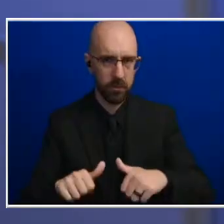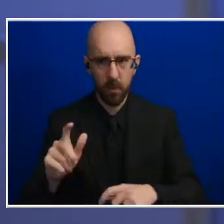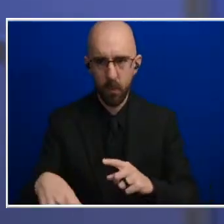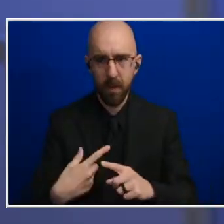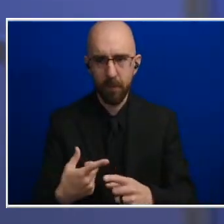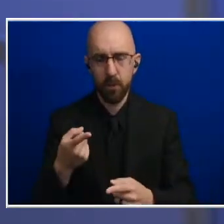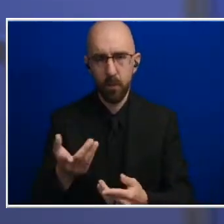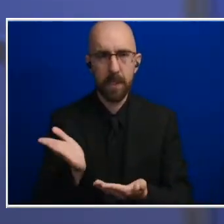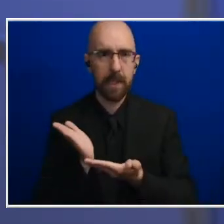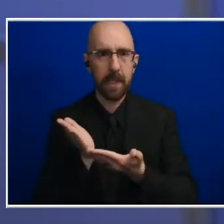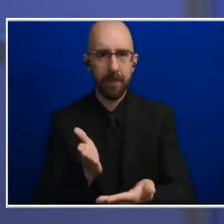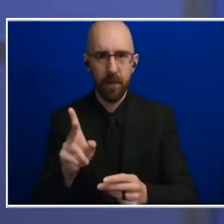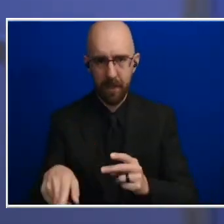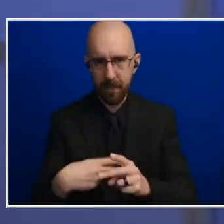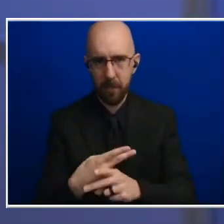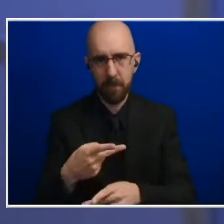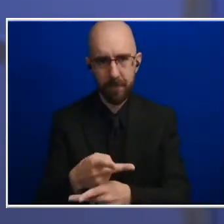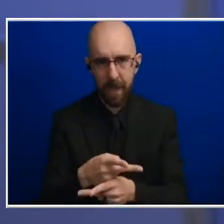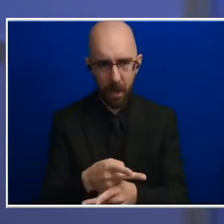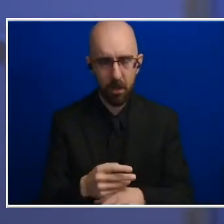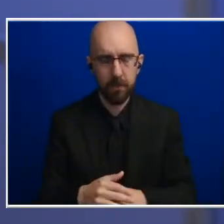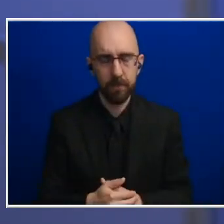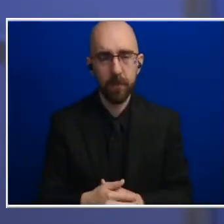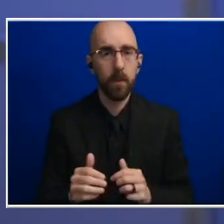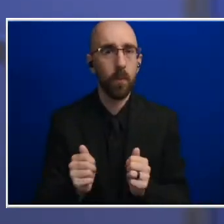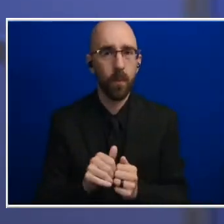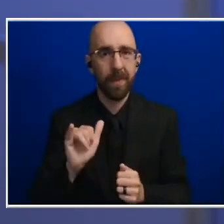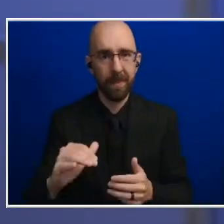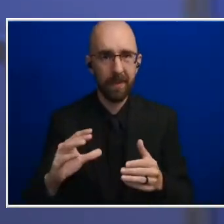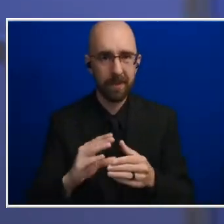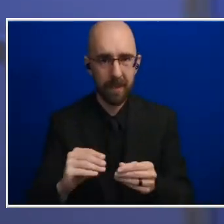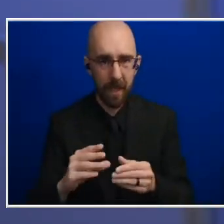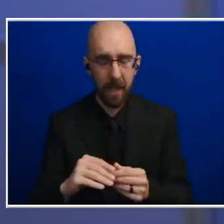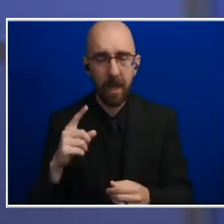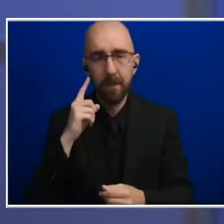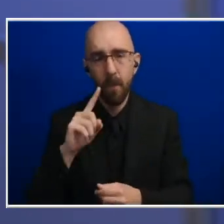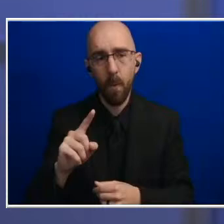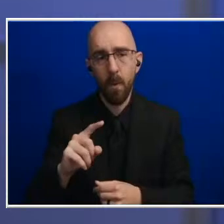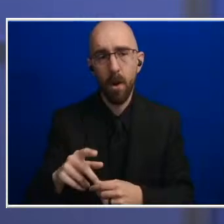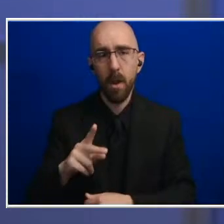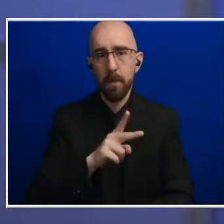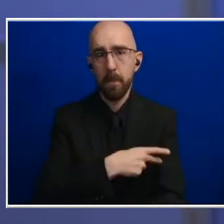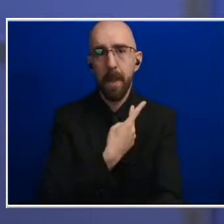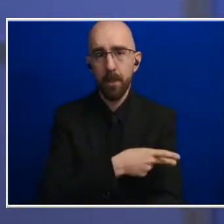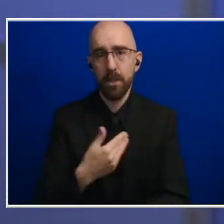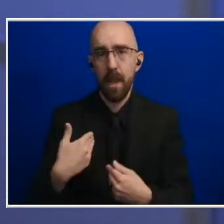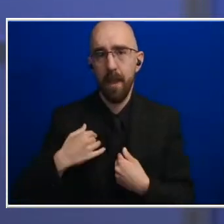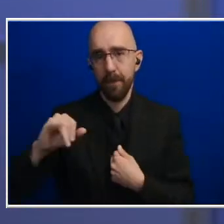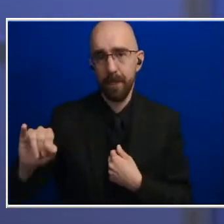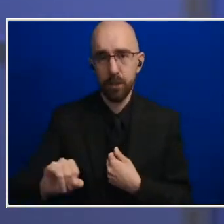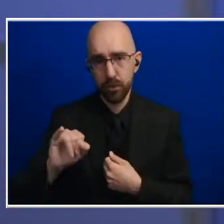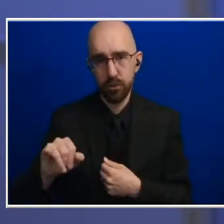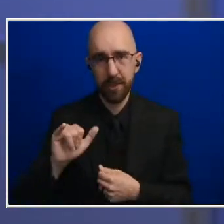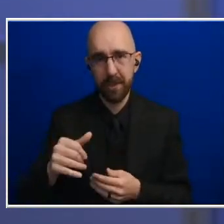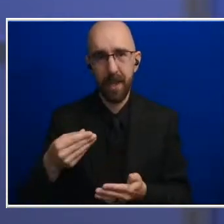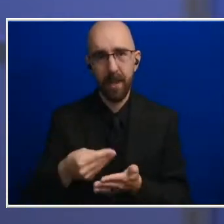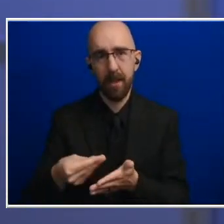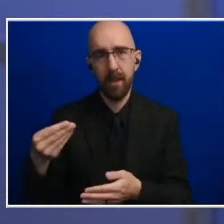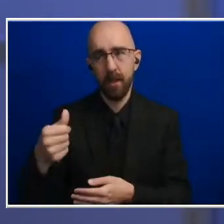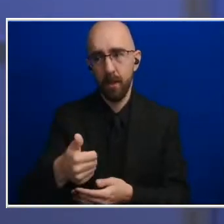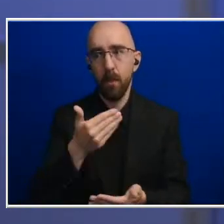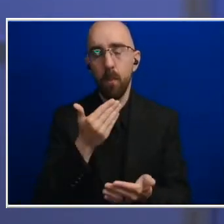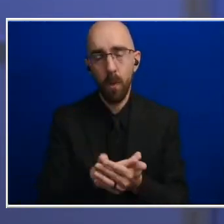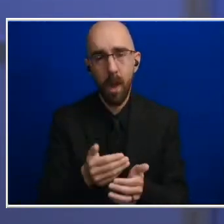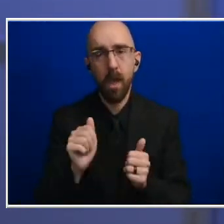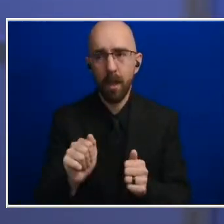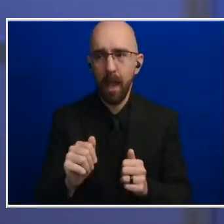care. Having said that, for patients that have insurance that reimburses well, you can counter some of the